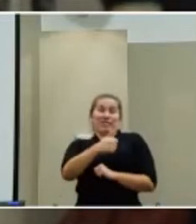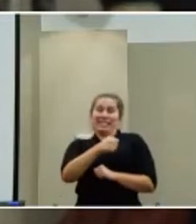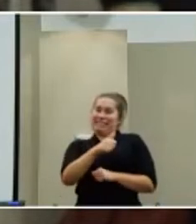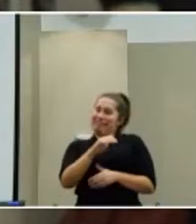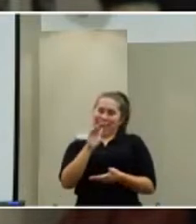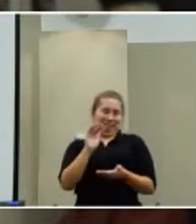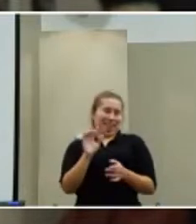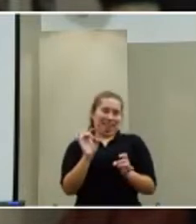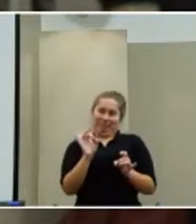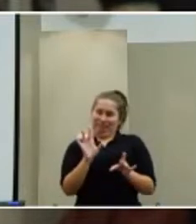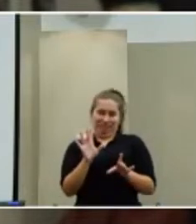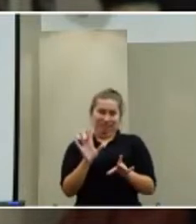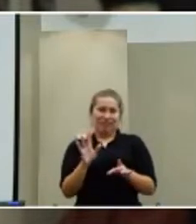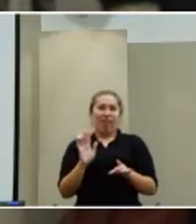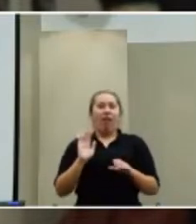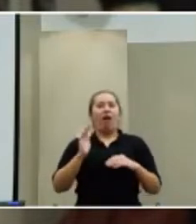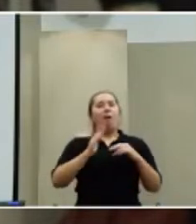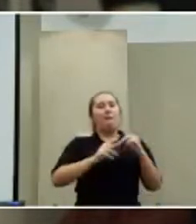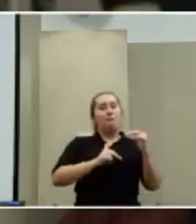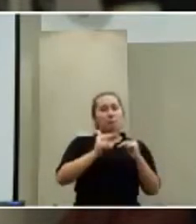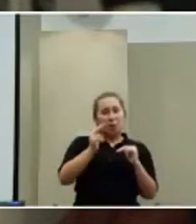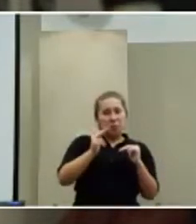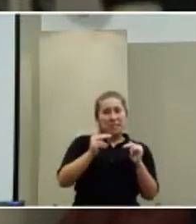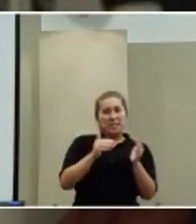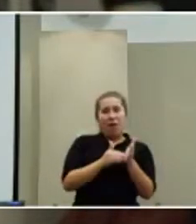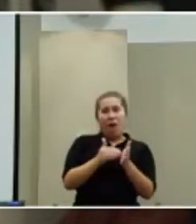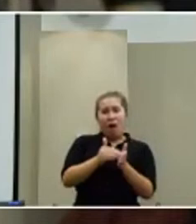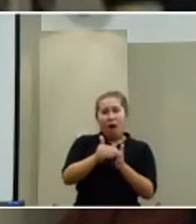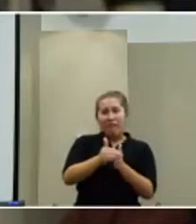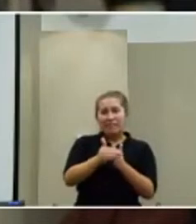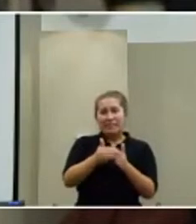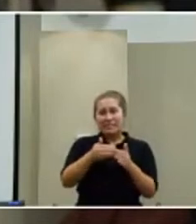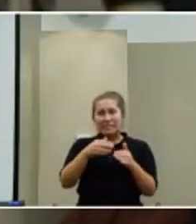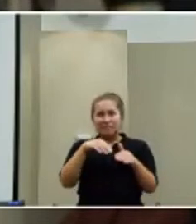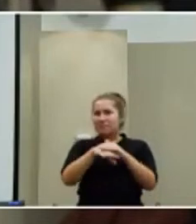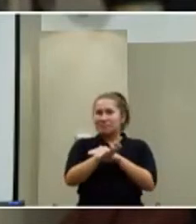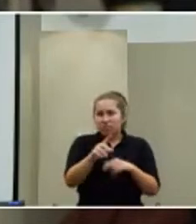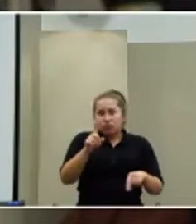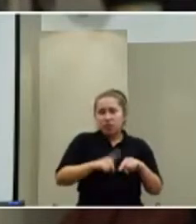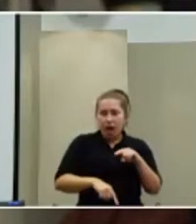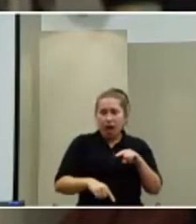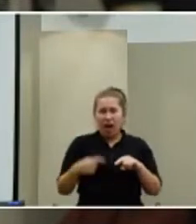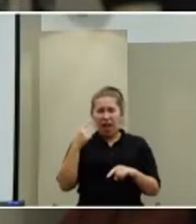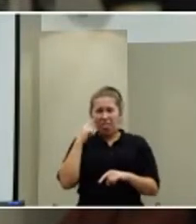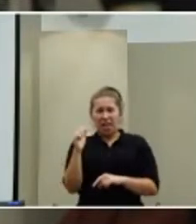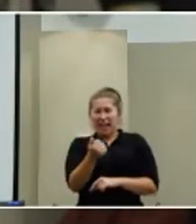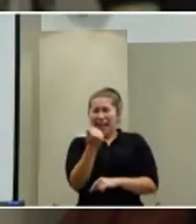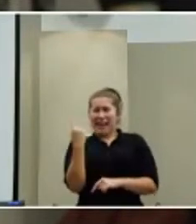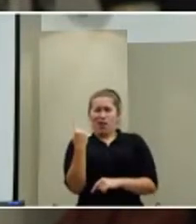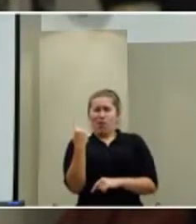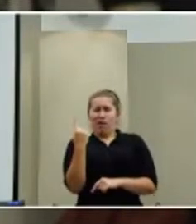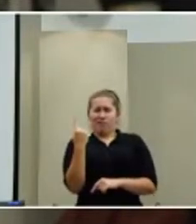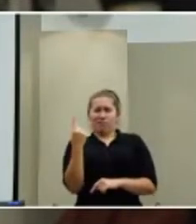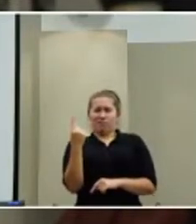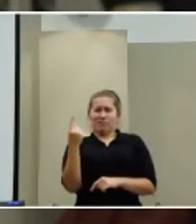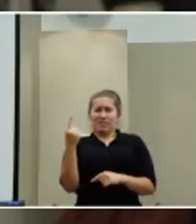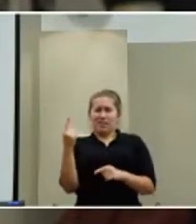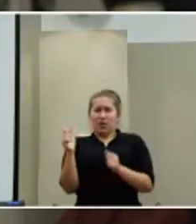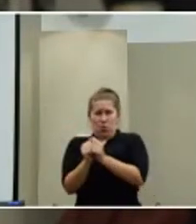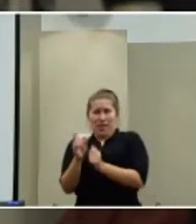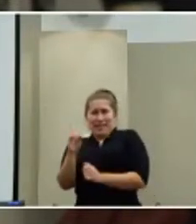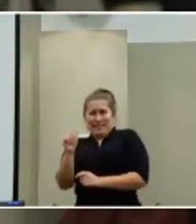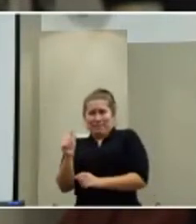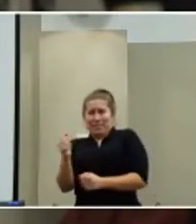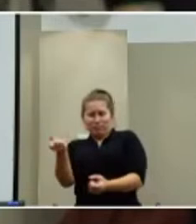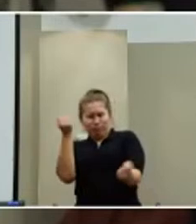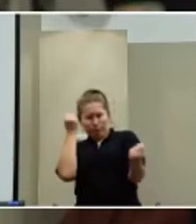poor. Our buildings, you often can't go in. And I think anyone with a disability understands